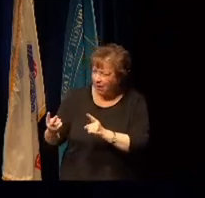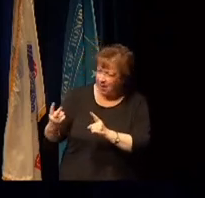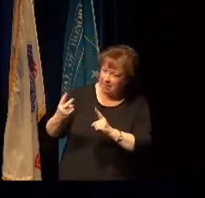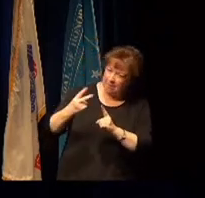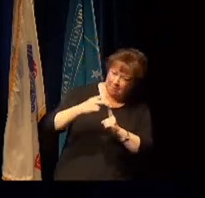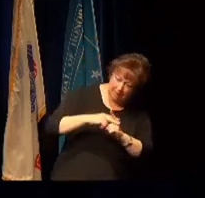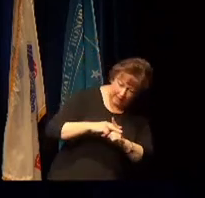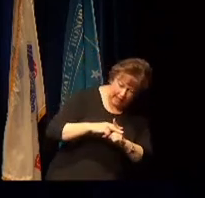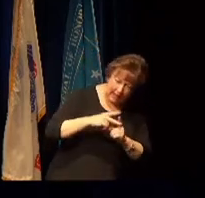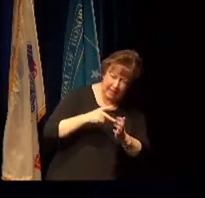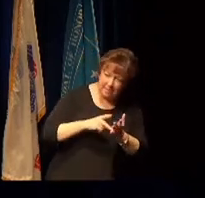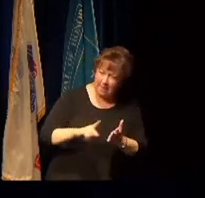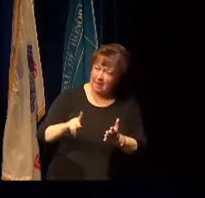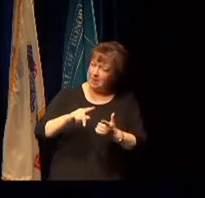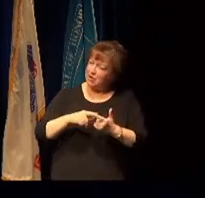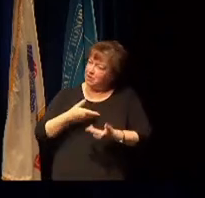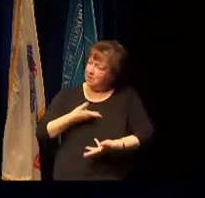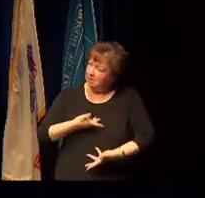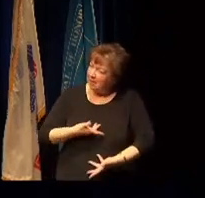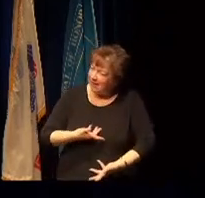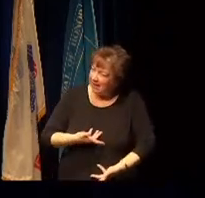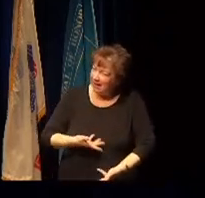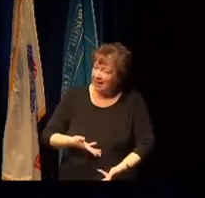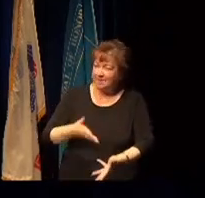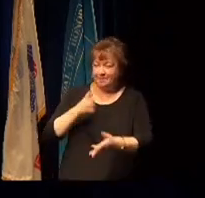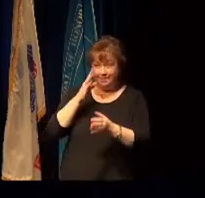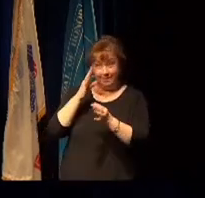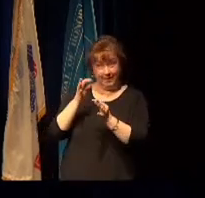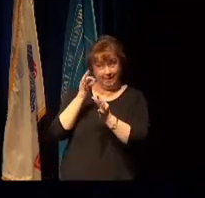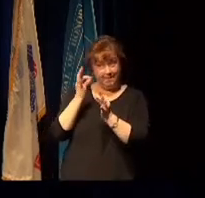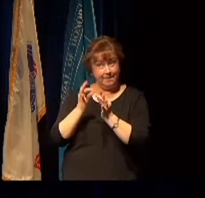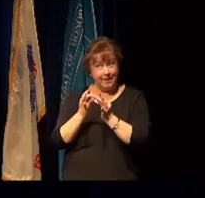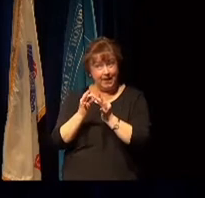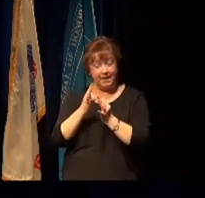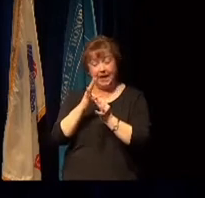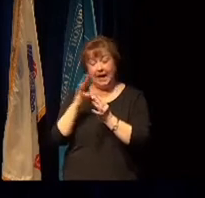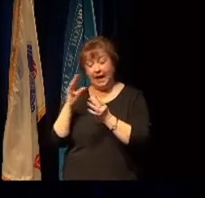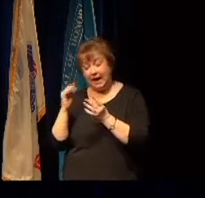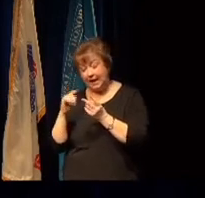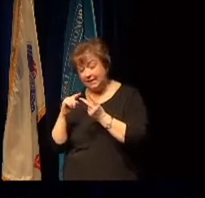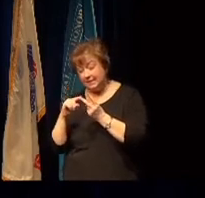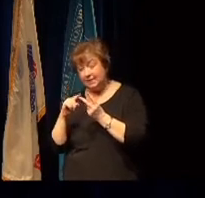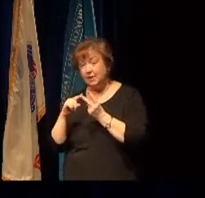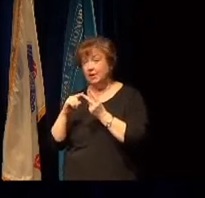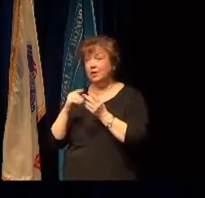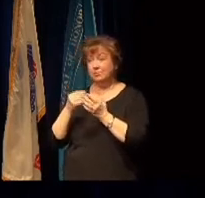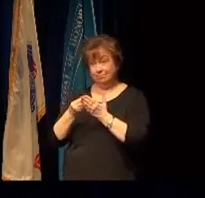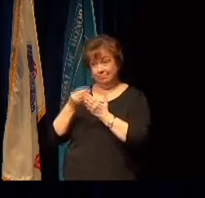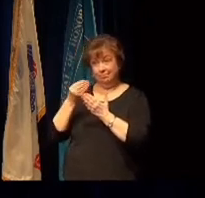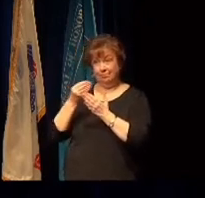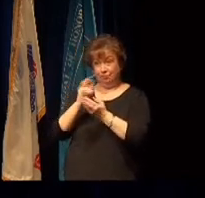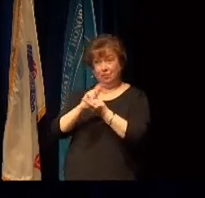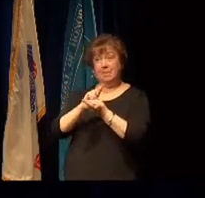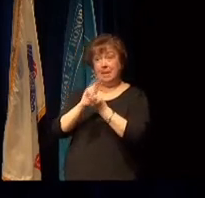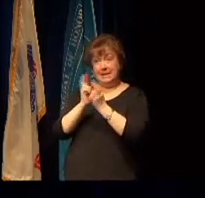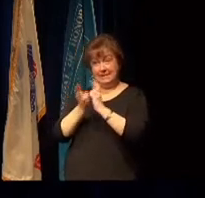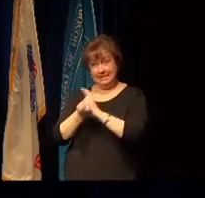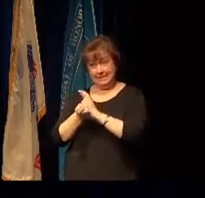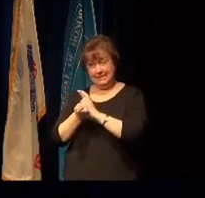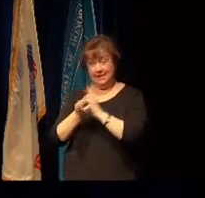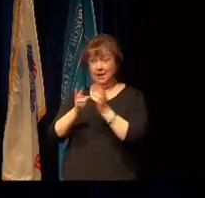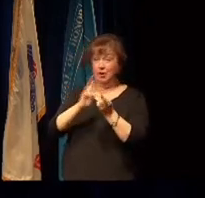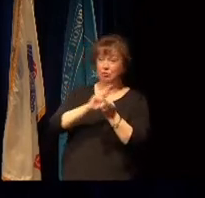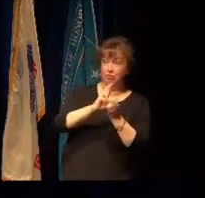me? Faith and repentance. Let's switch that.